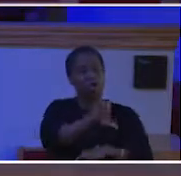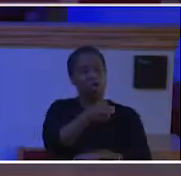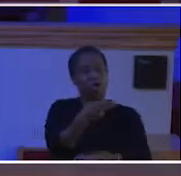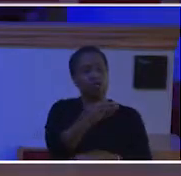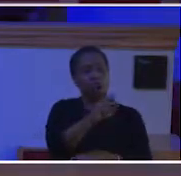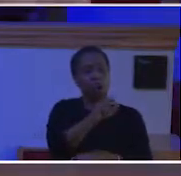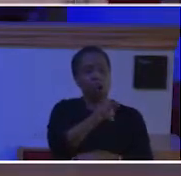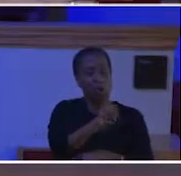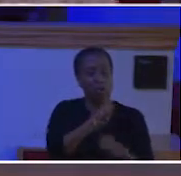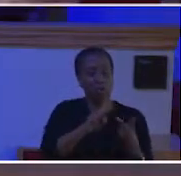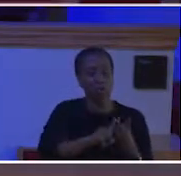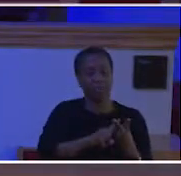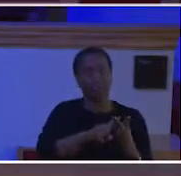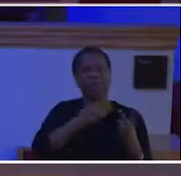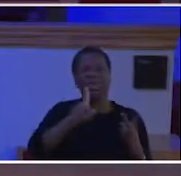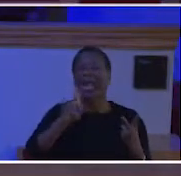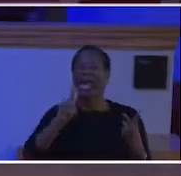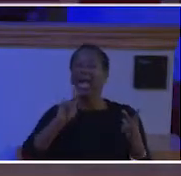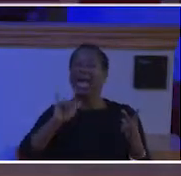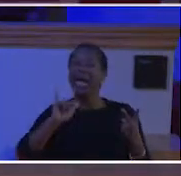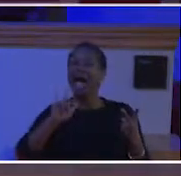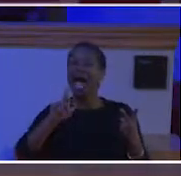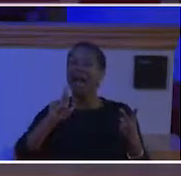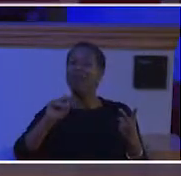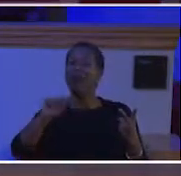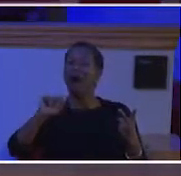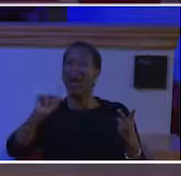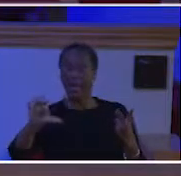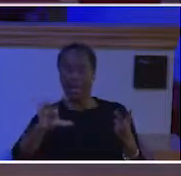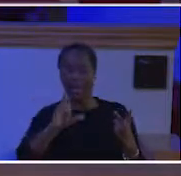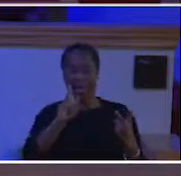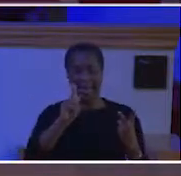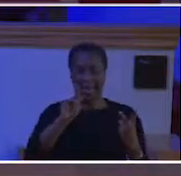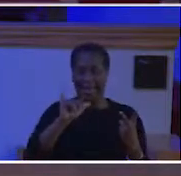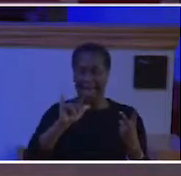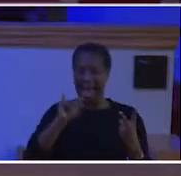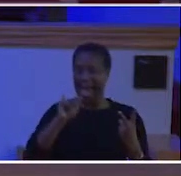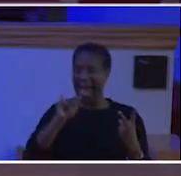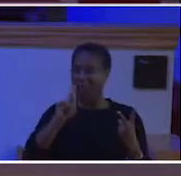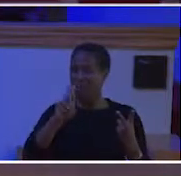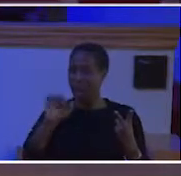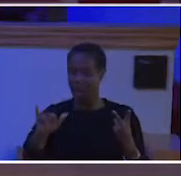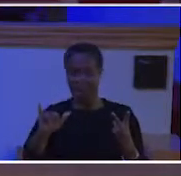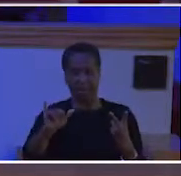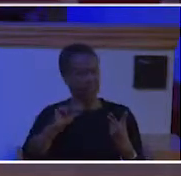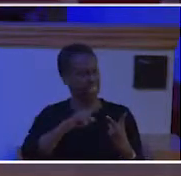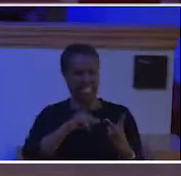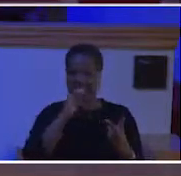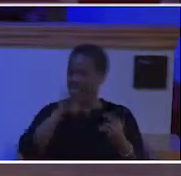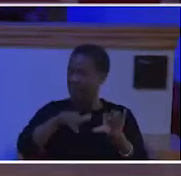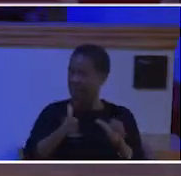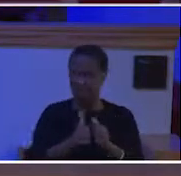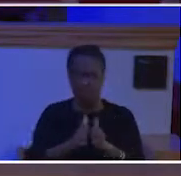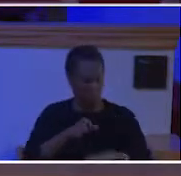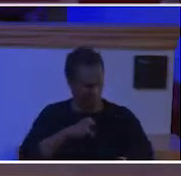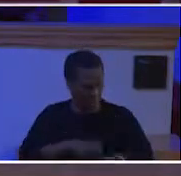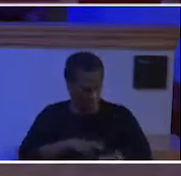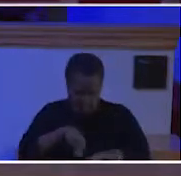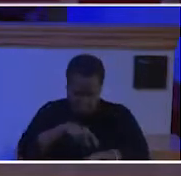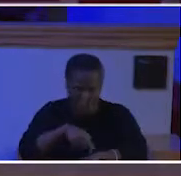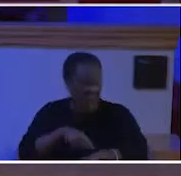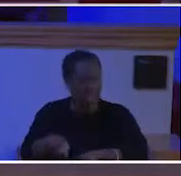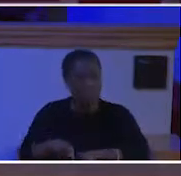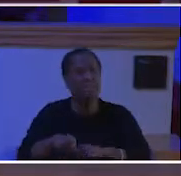is kairotic time. Time that's not measured by a watch, but measured